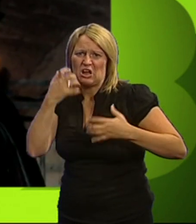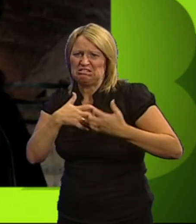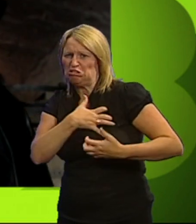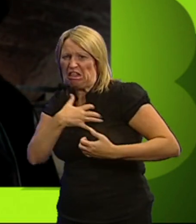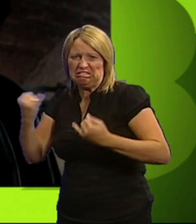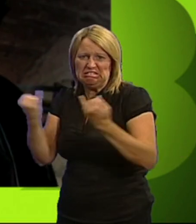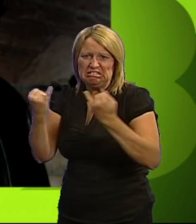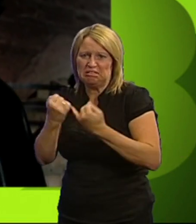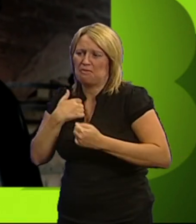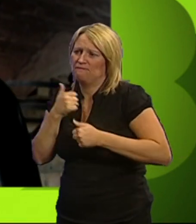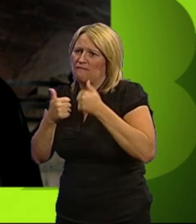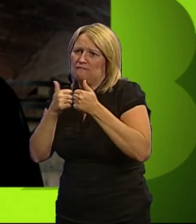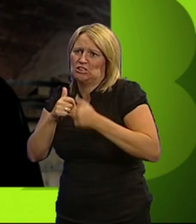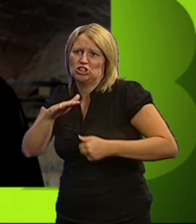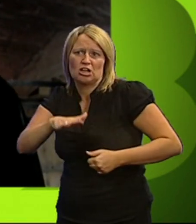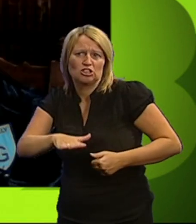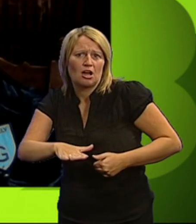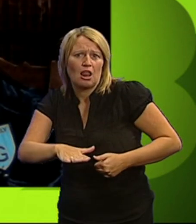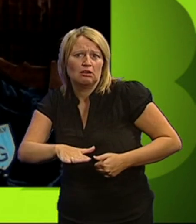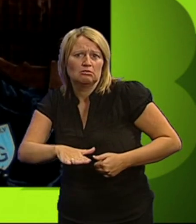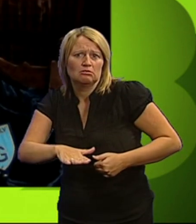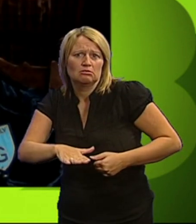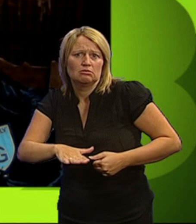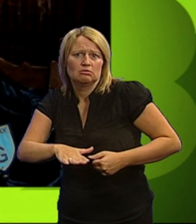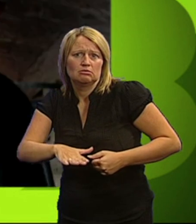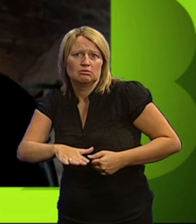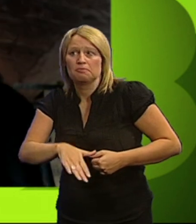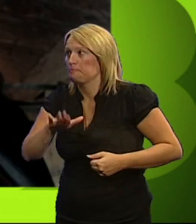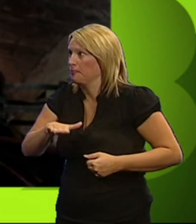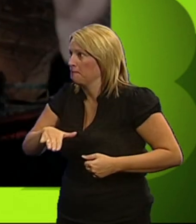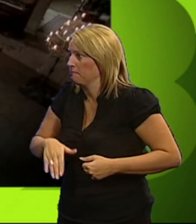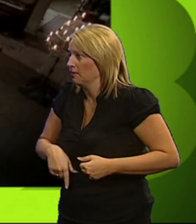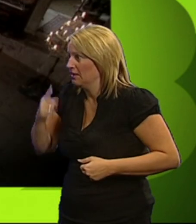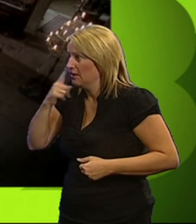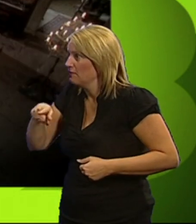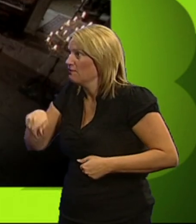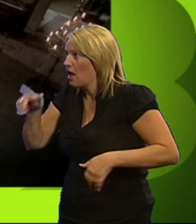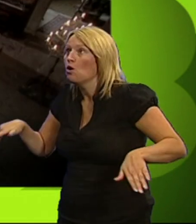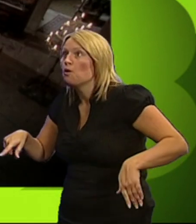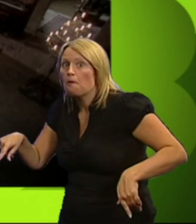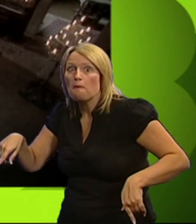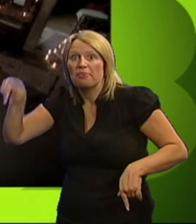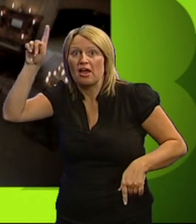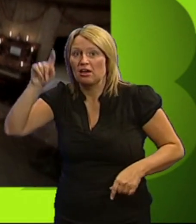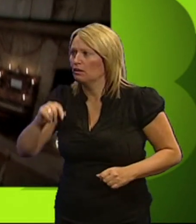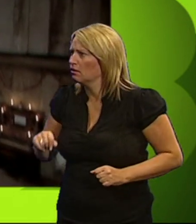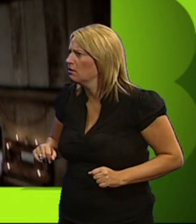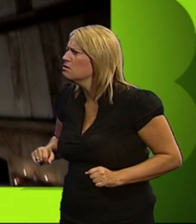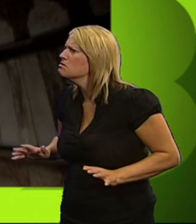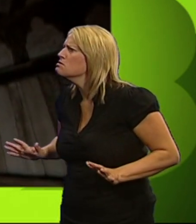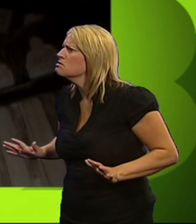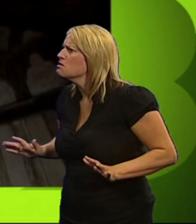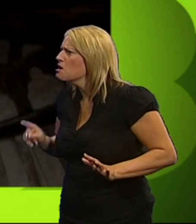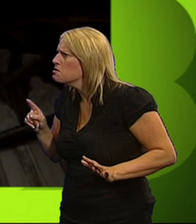understand this irrational jealousy of my favorite child. Now, Vlad, let's see you flying from up there.